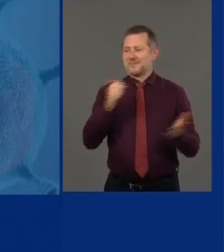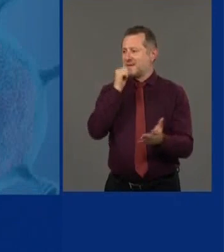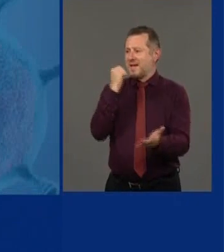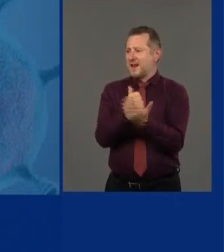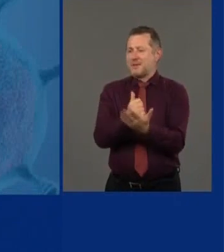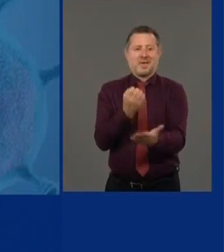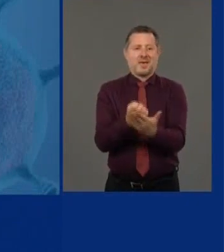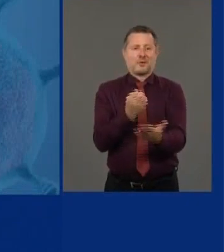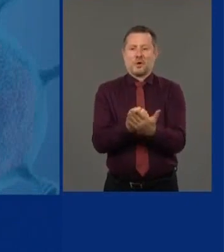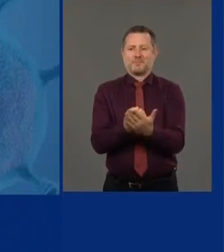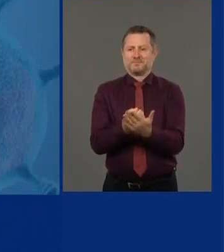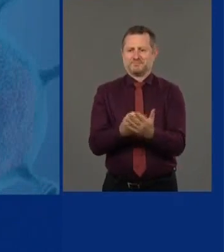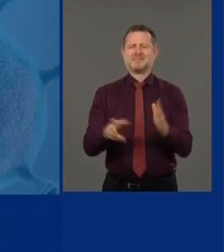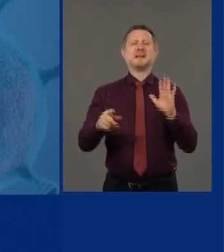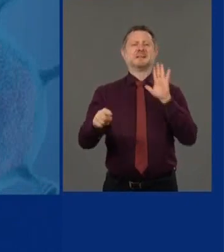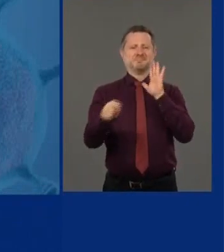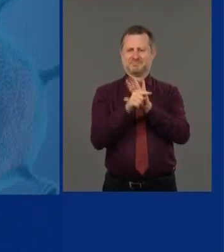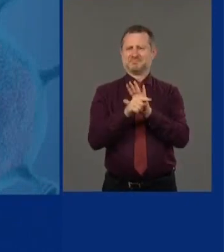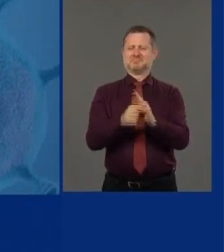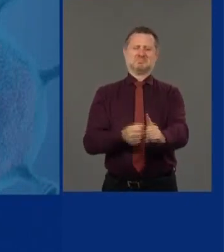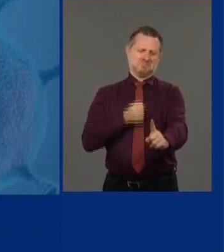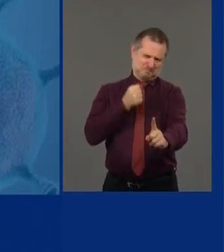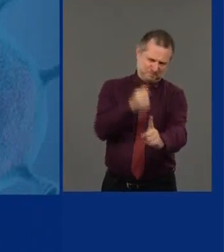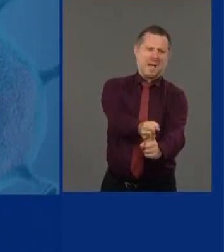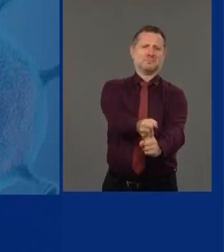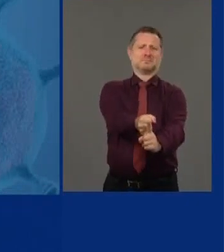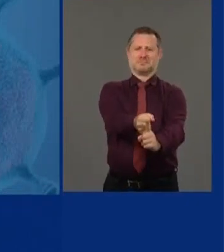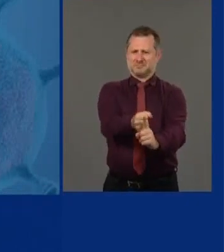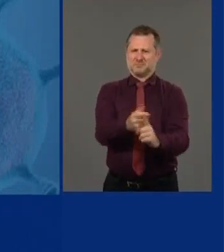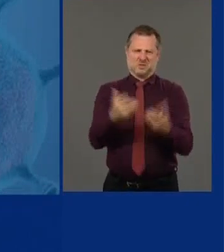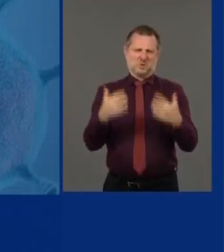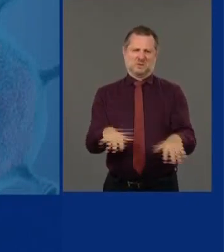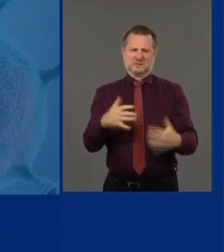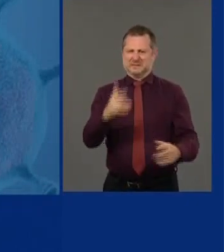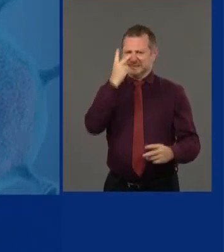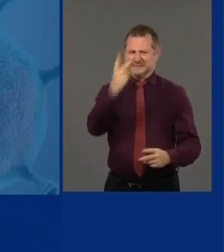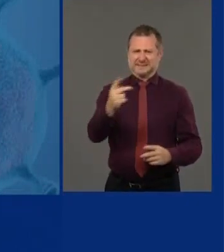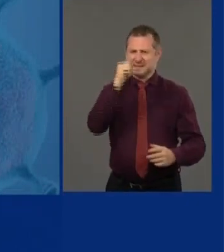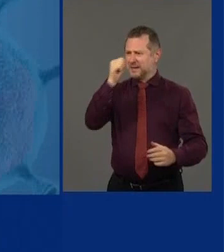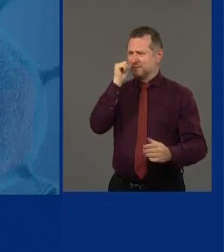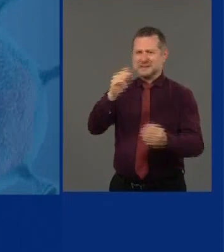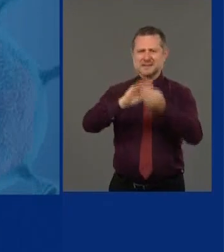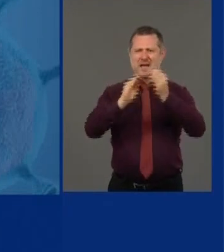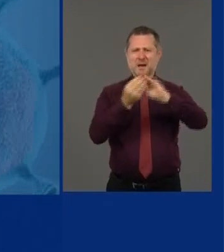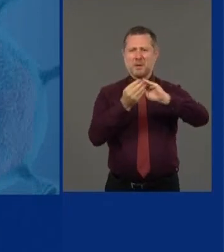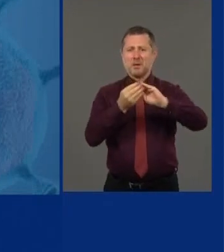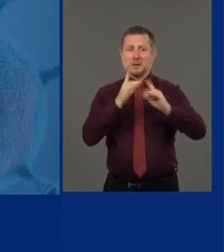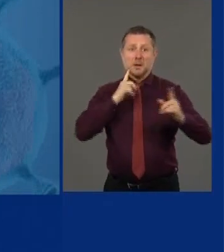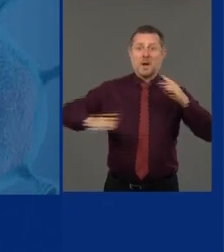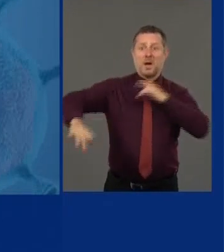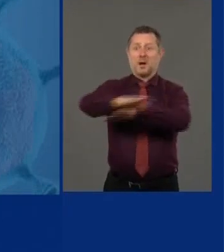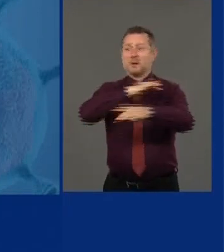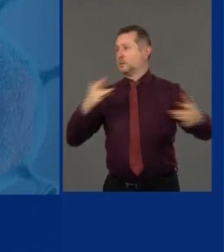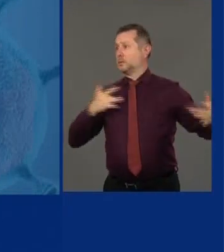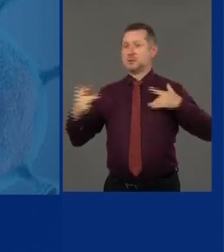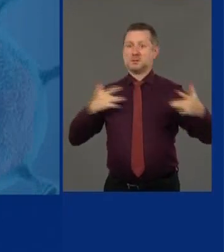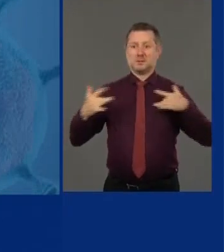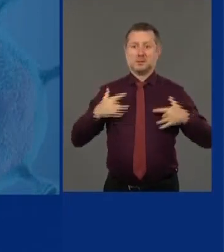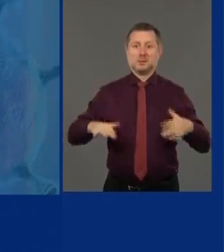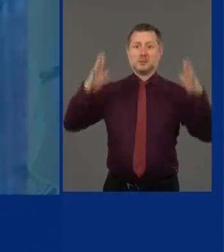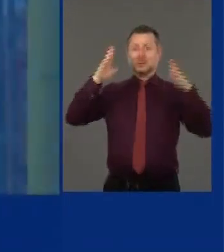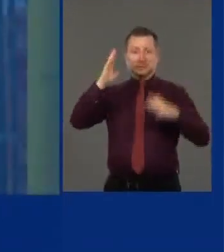exact opposite. The volatility, the instability, the concern about the path of this nation